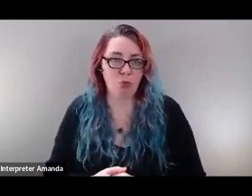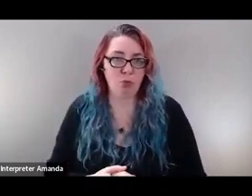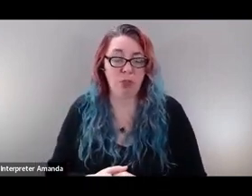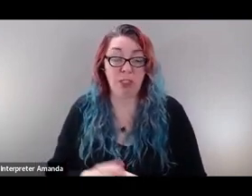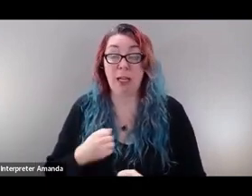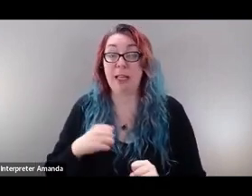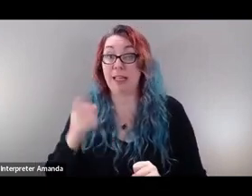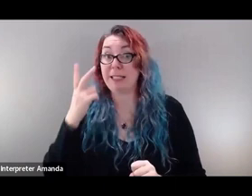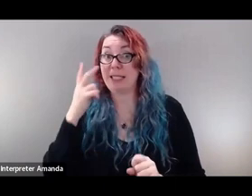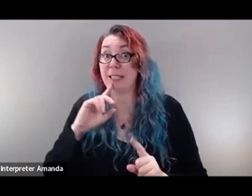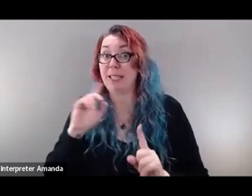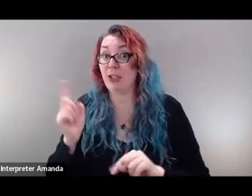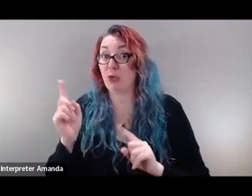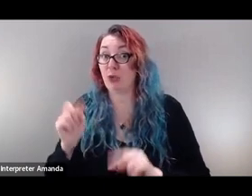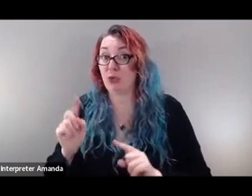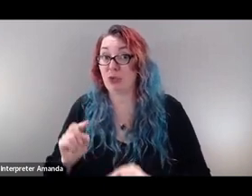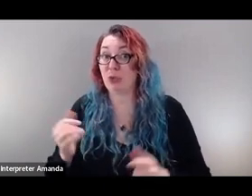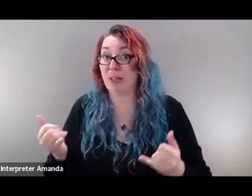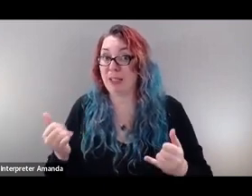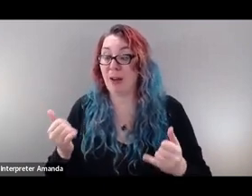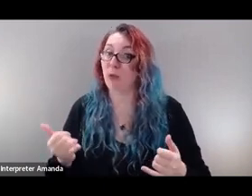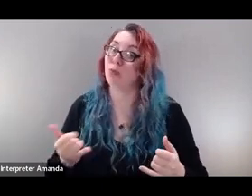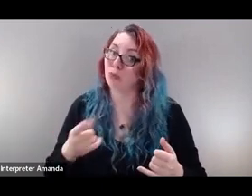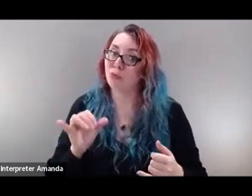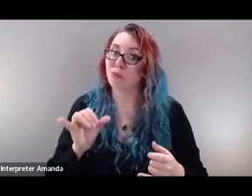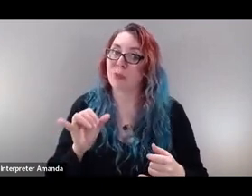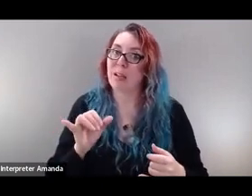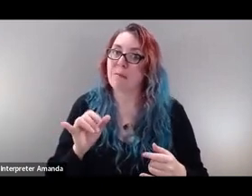have a lot of people. We have, you know, I see